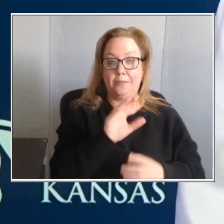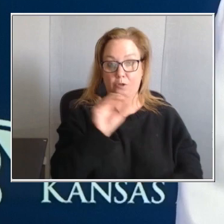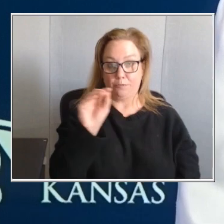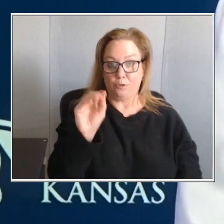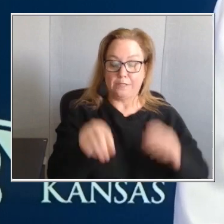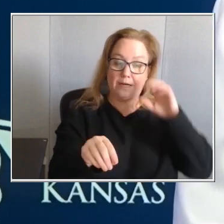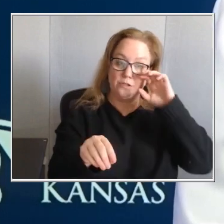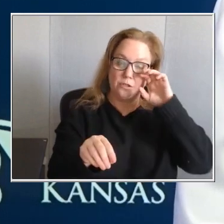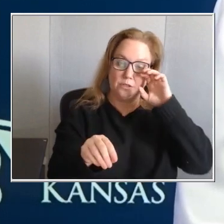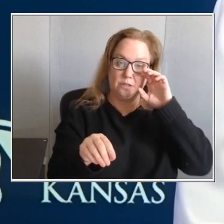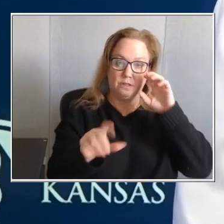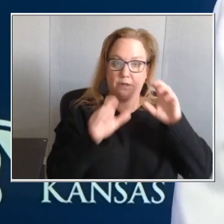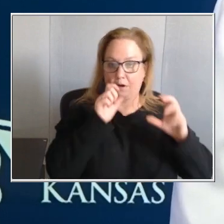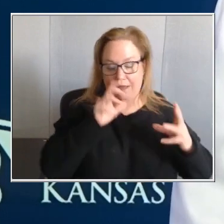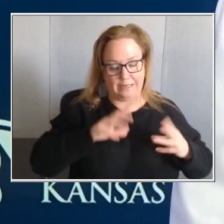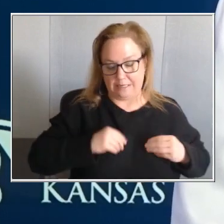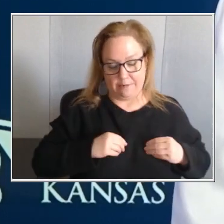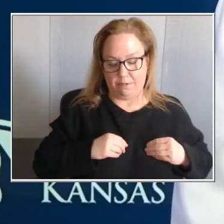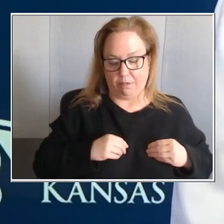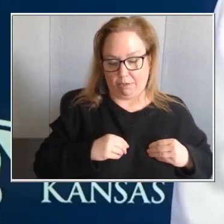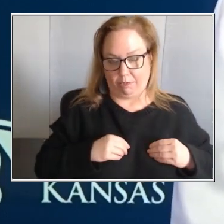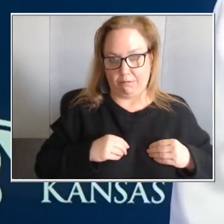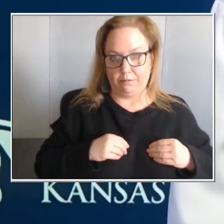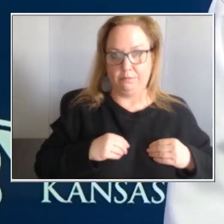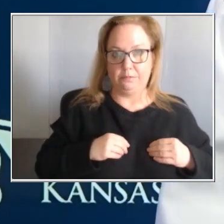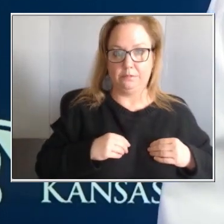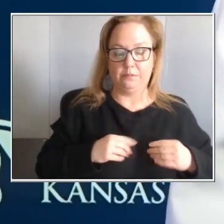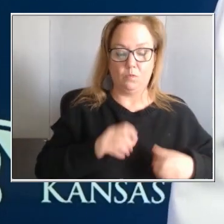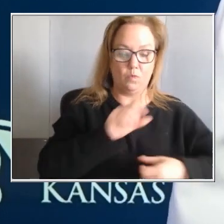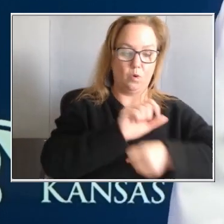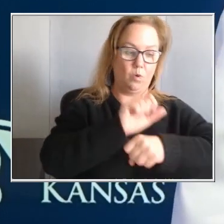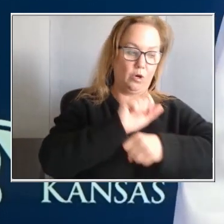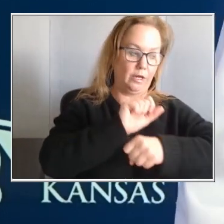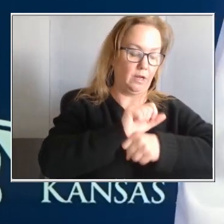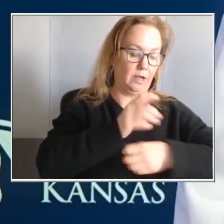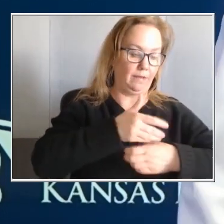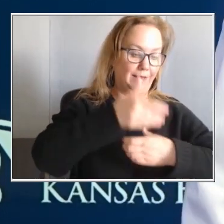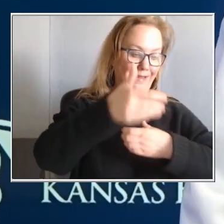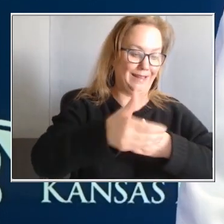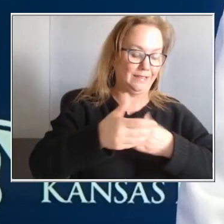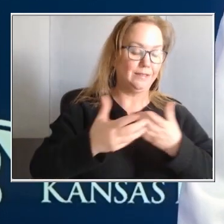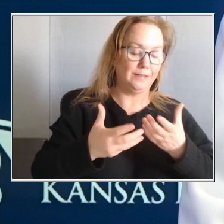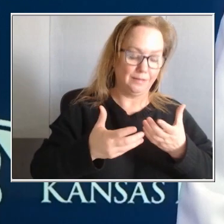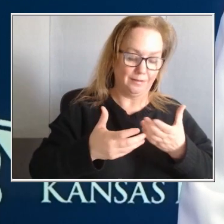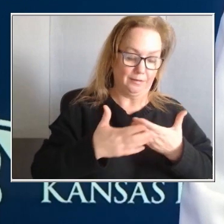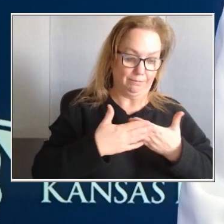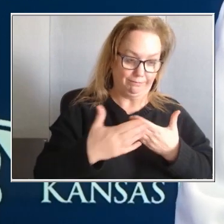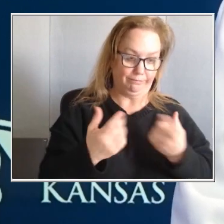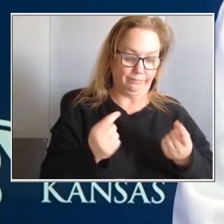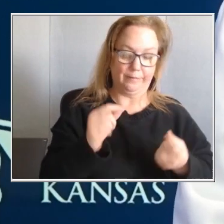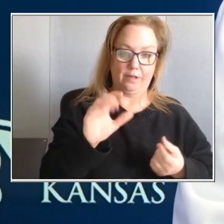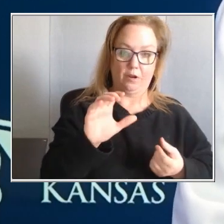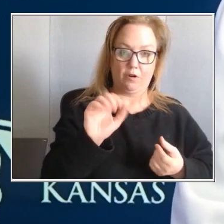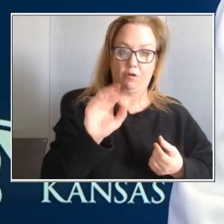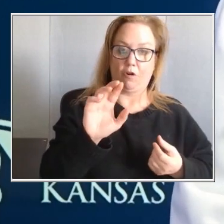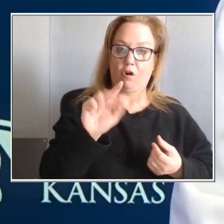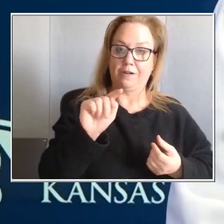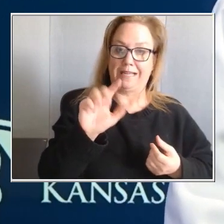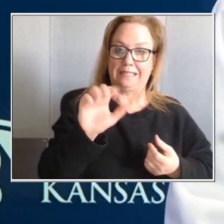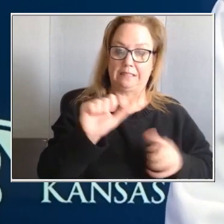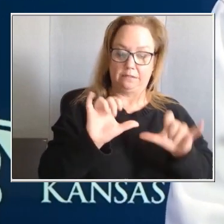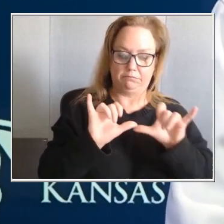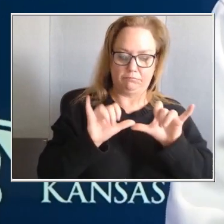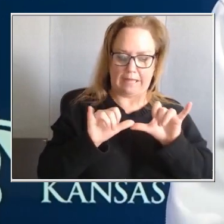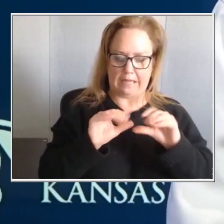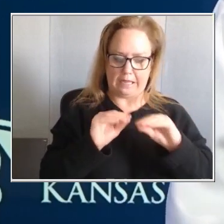not acceptable either. And so we're working on the next generation of these CAR T cells to engineer them further so that